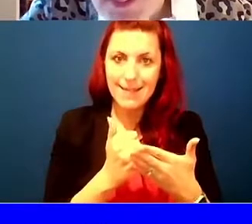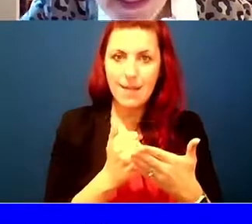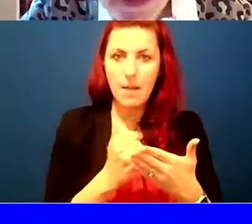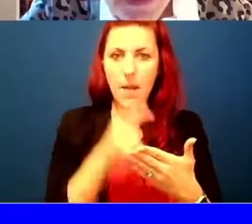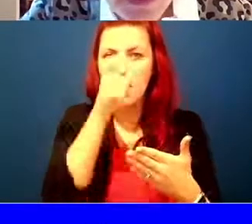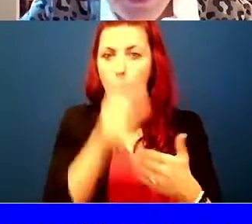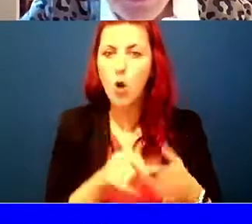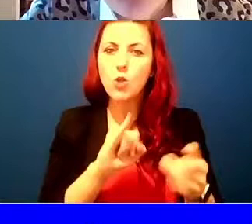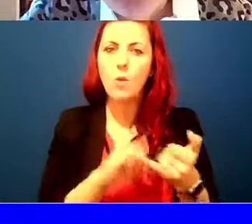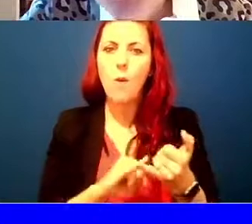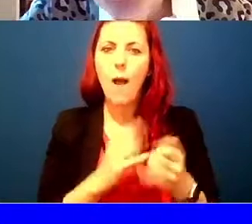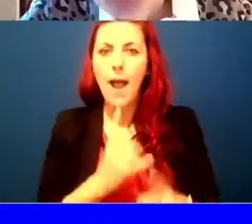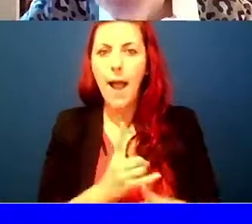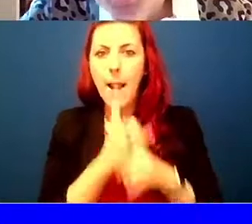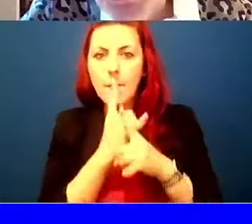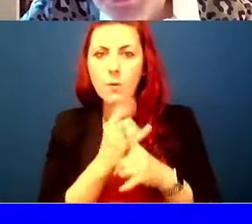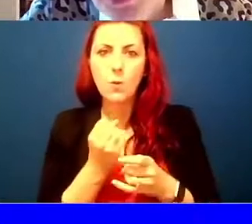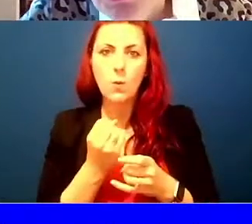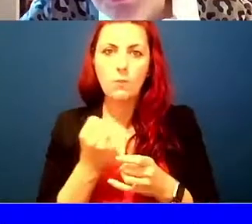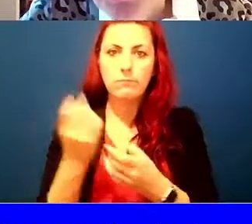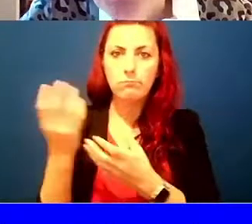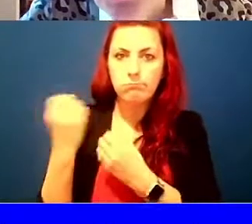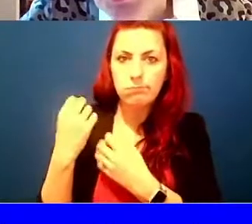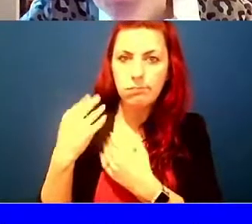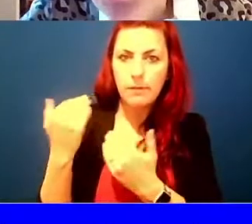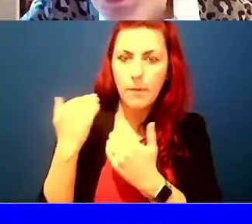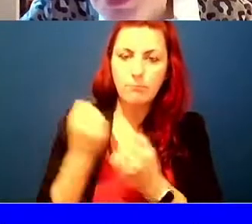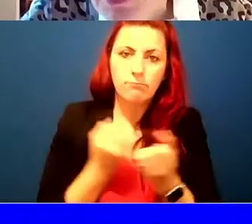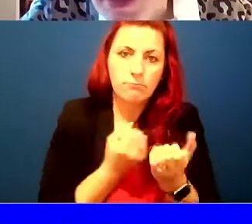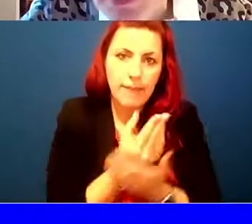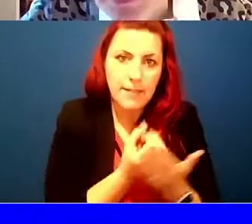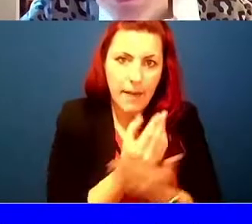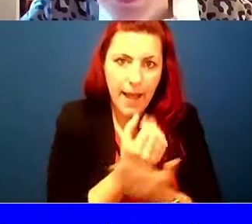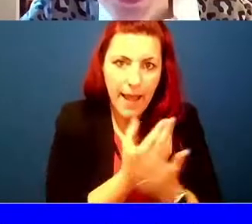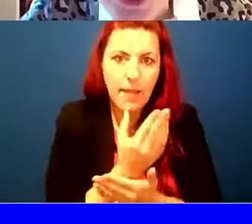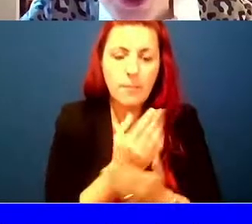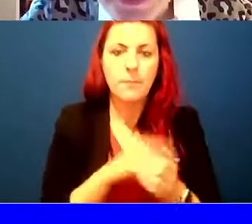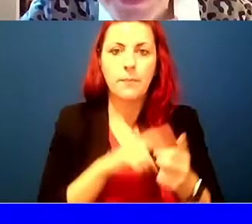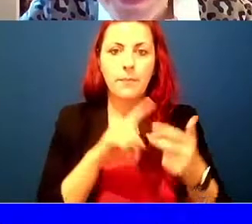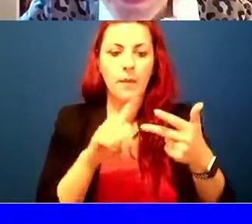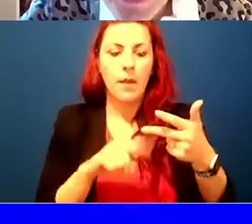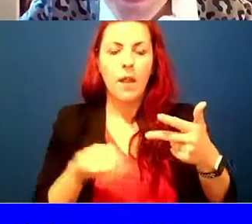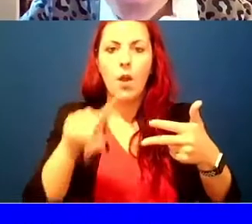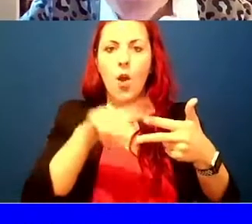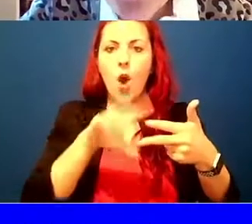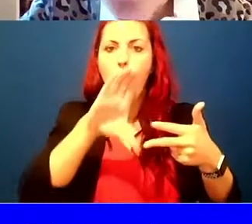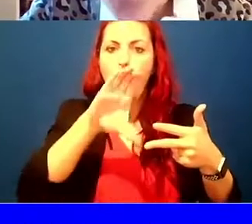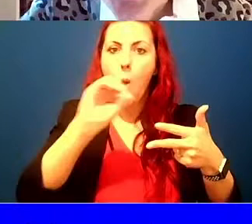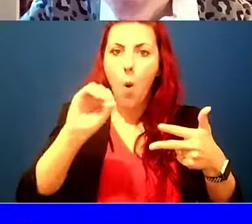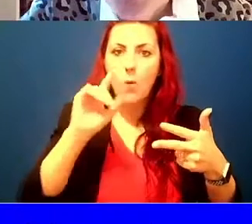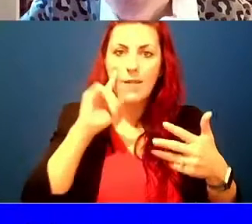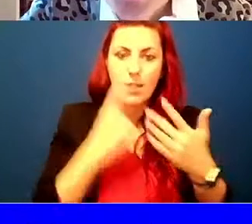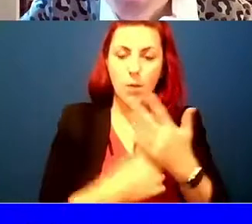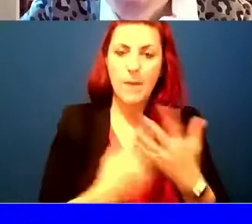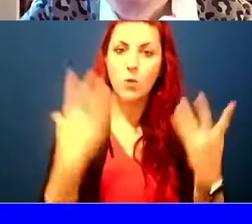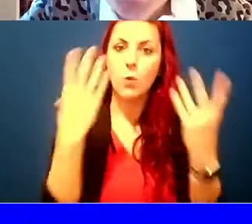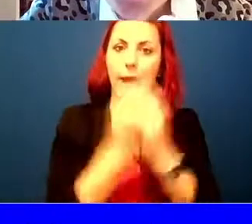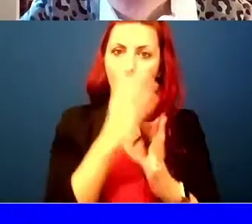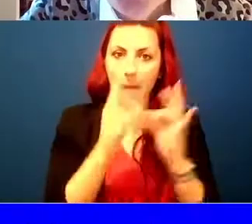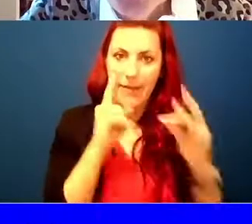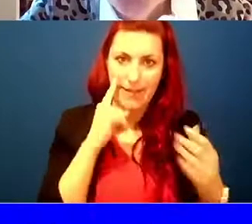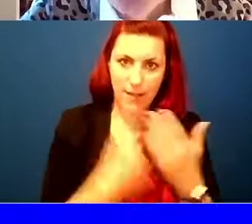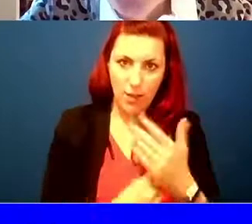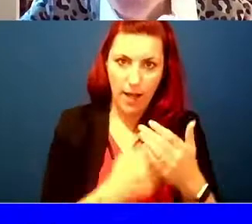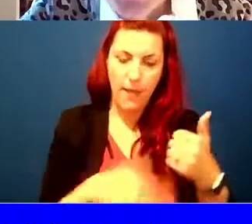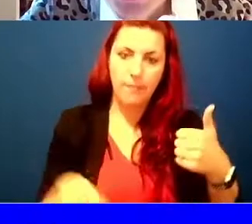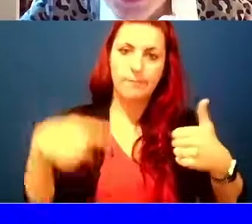with obtaining and explaining information, the co-decision maker with whom a person might take decisions jointly. And then at the upper tier, there is still provision